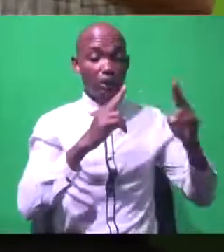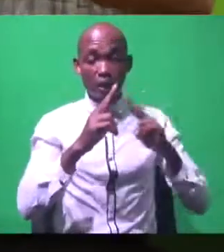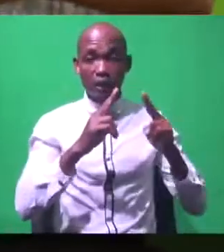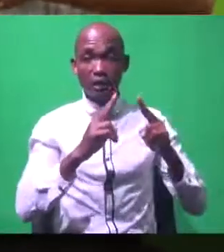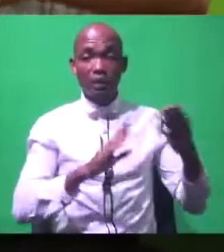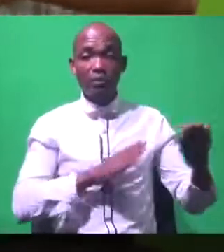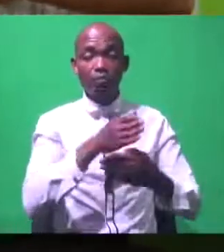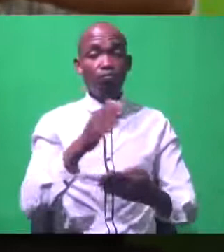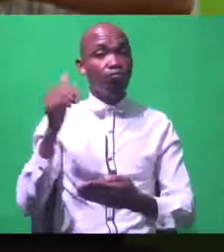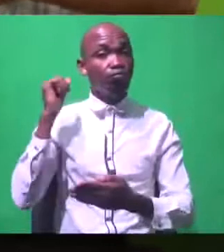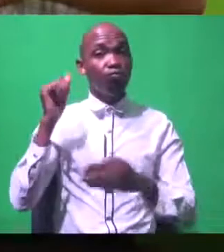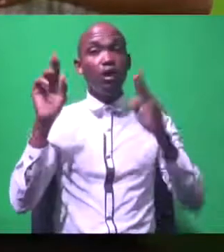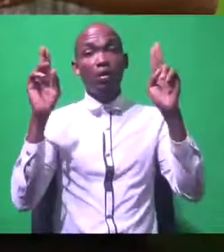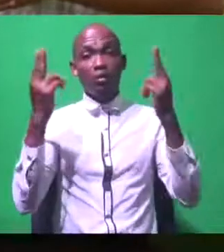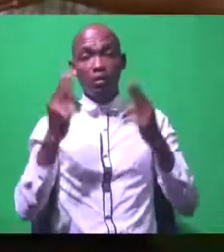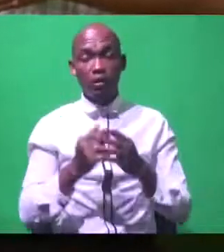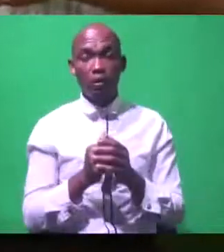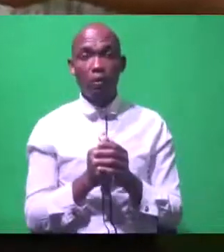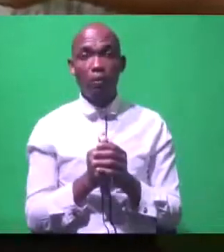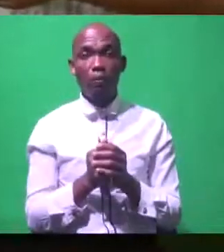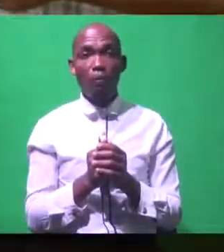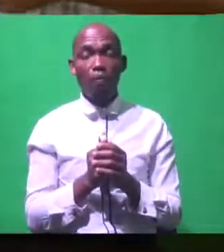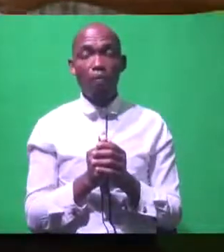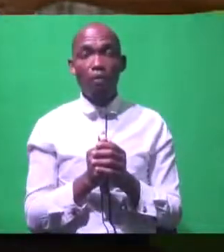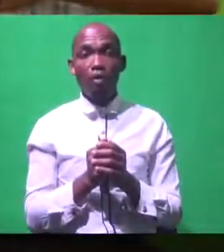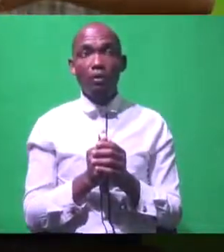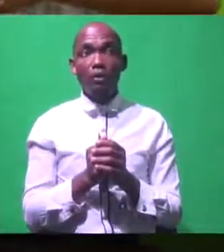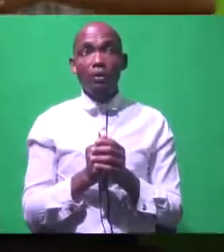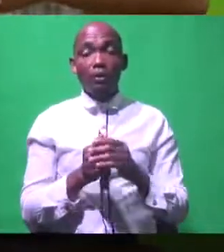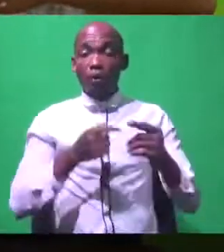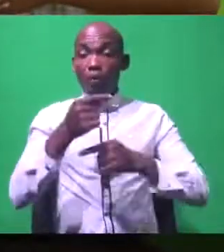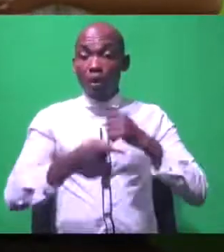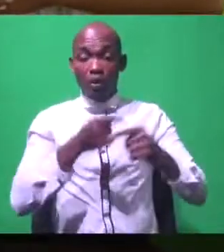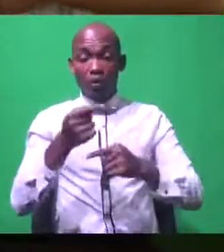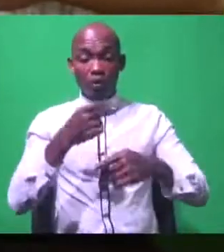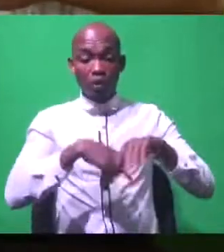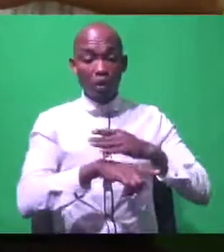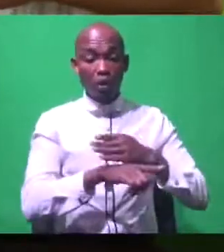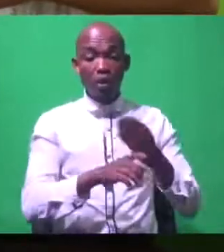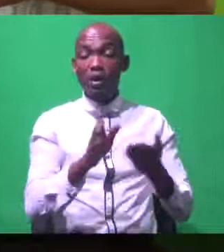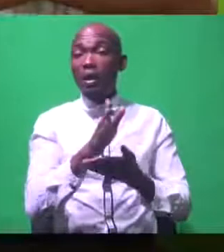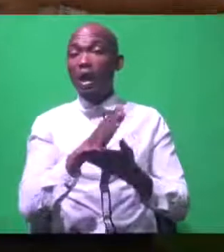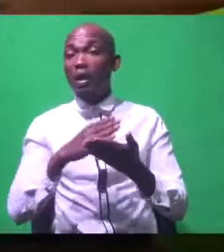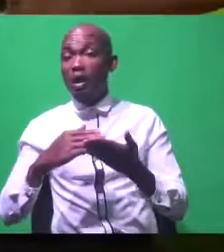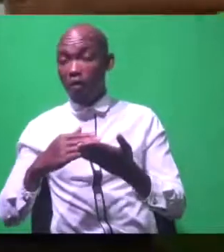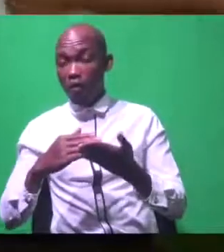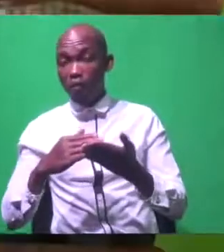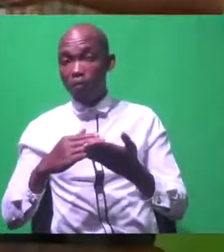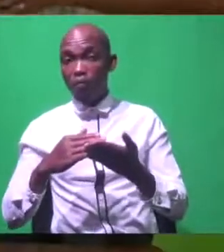Today we continue with another part of this subtopic